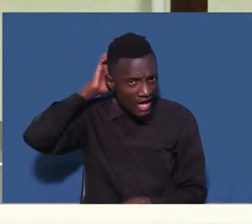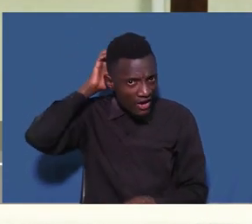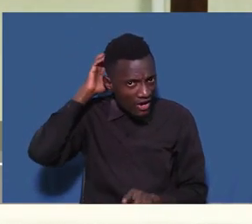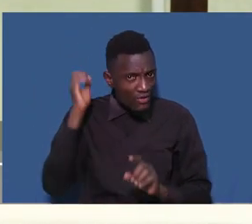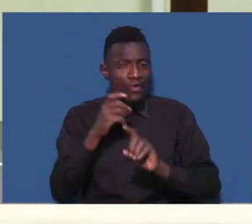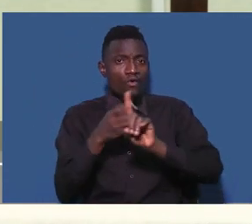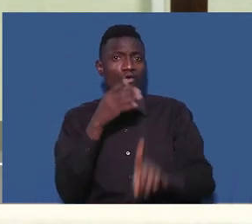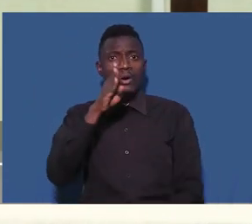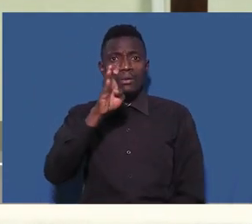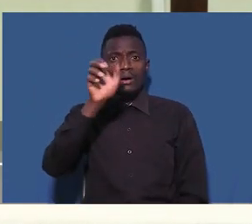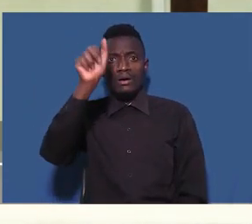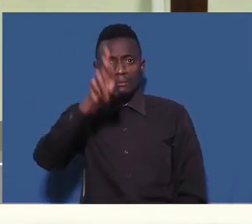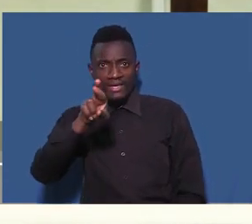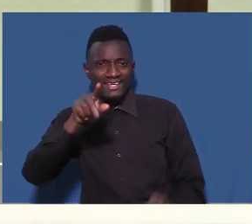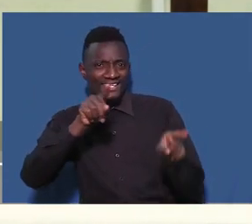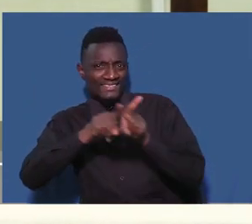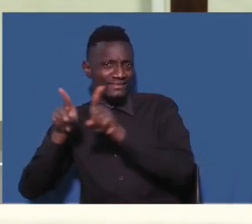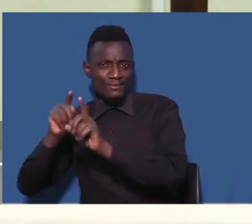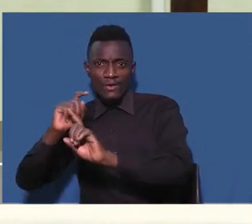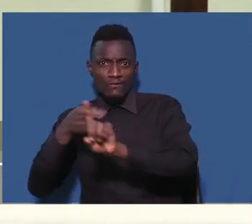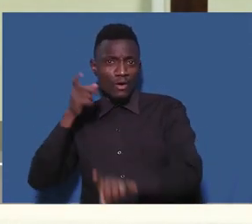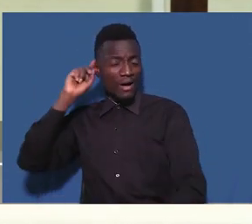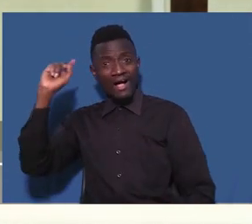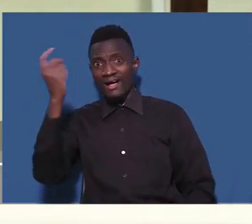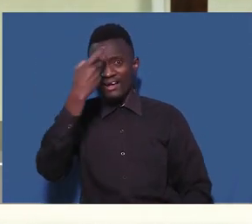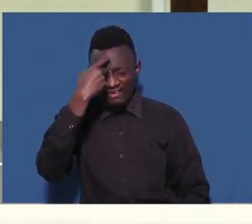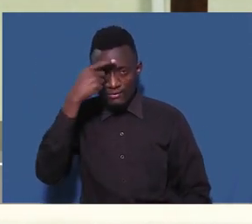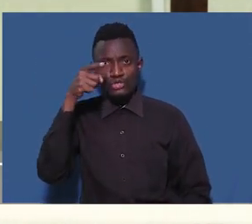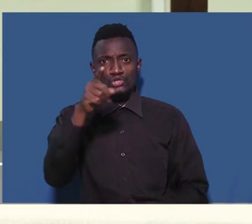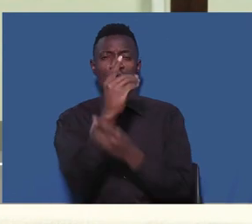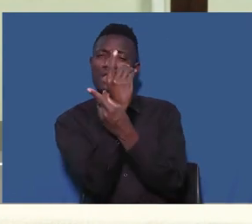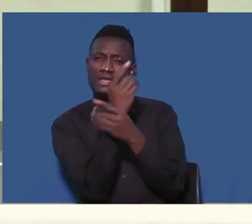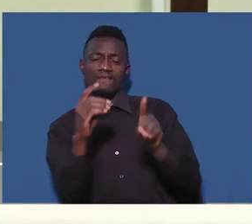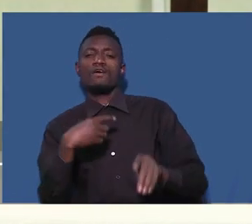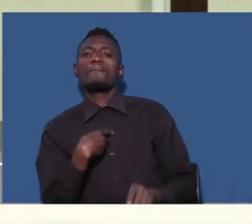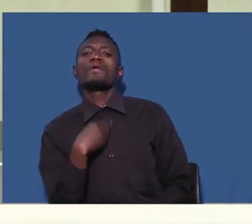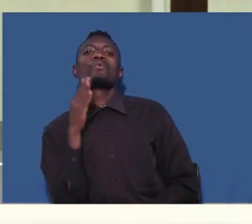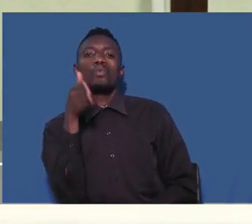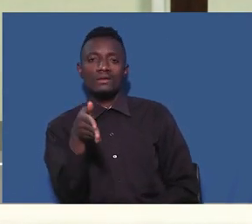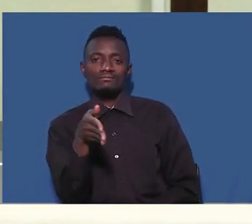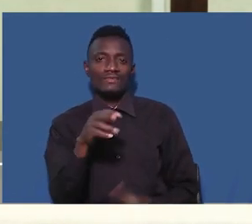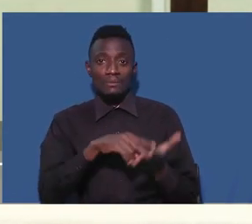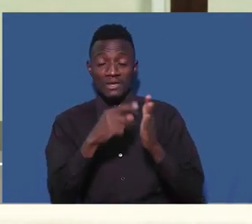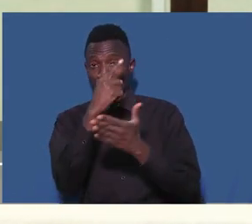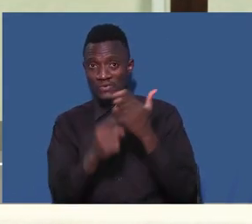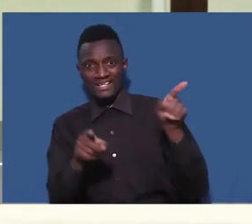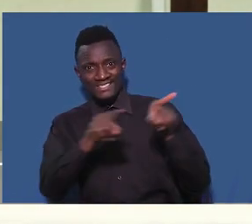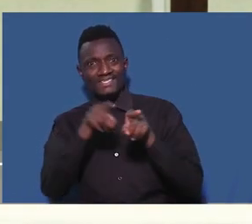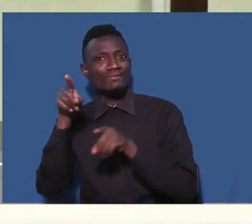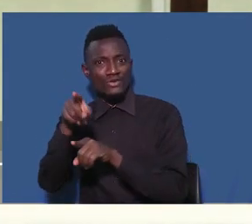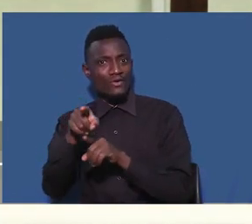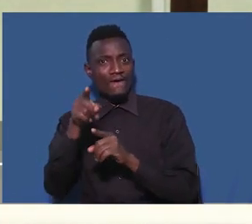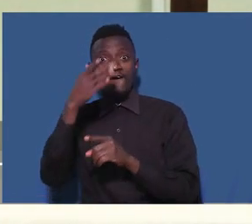to encourage you, be bold, confront your Goliaths, and you'll never regret.